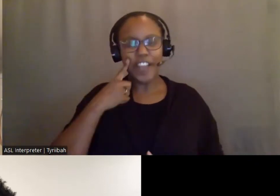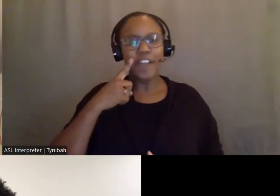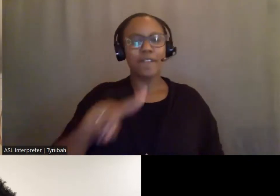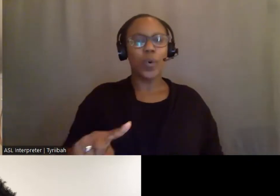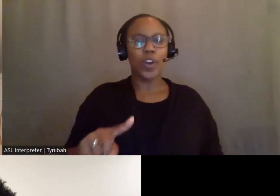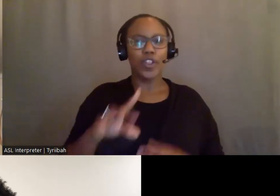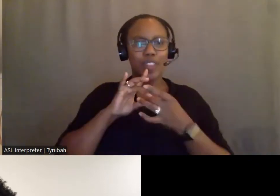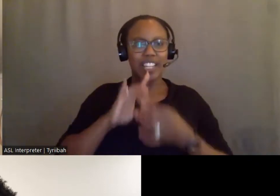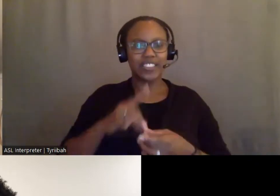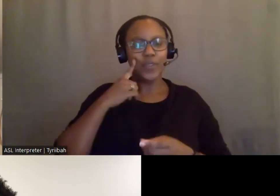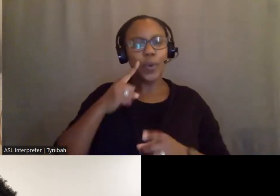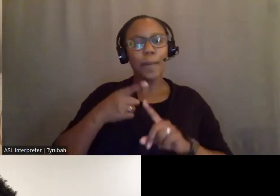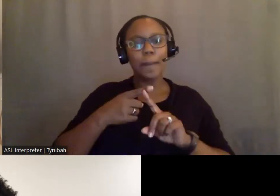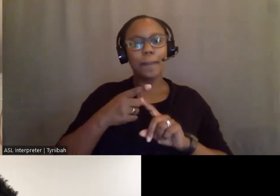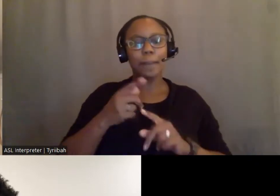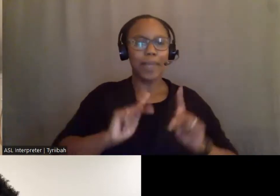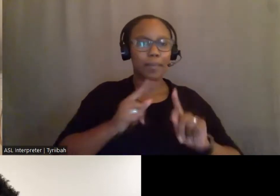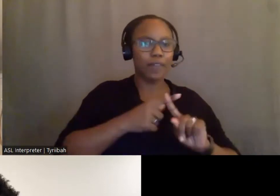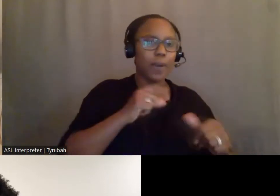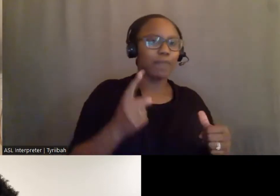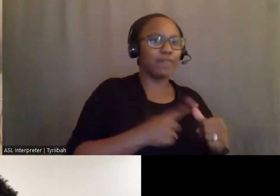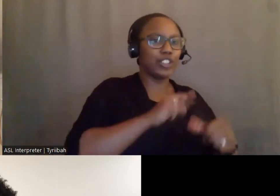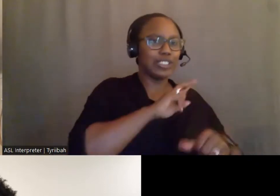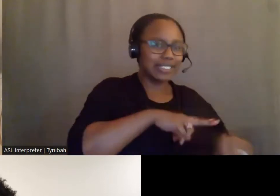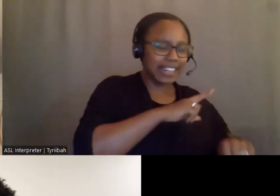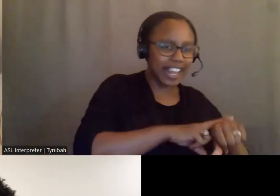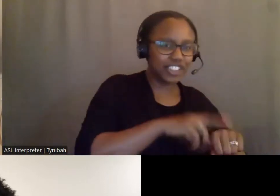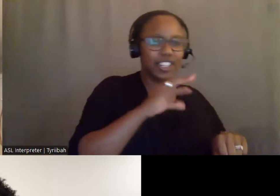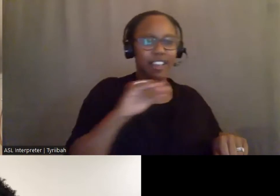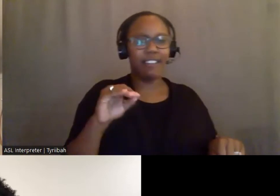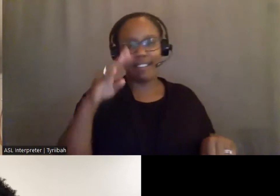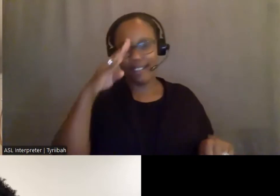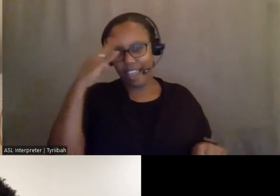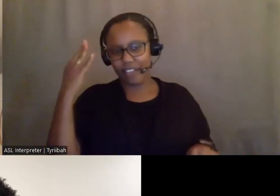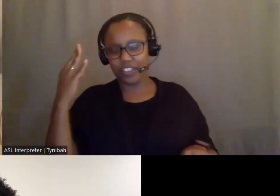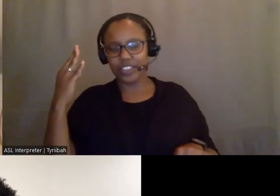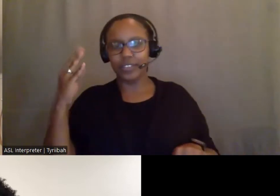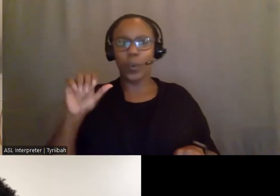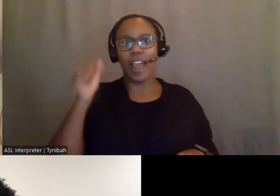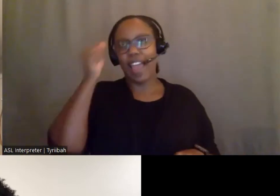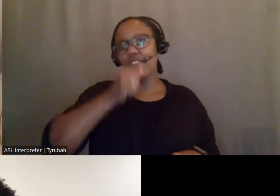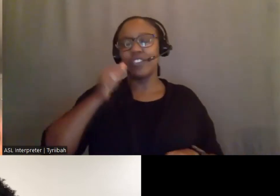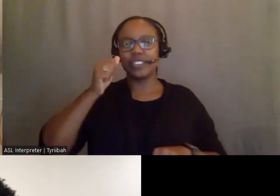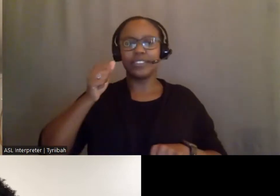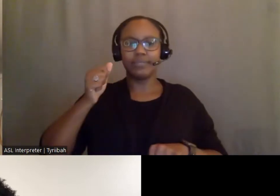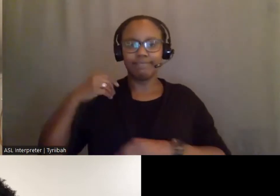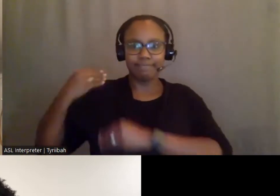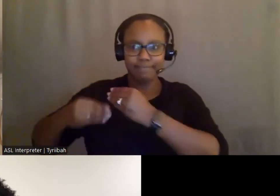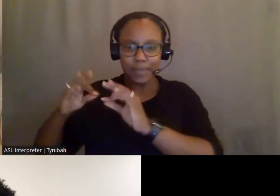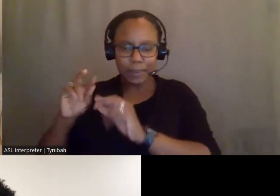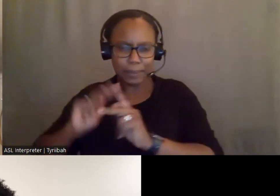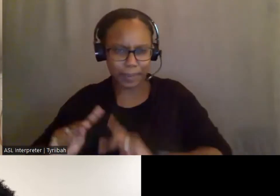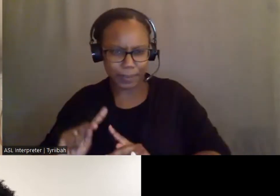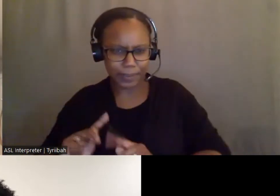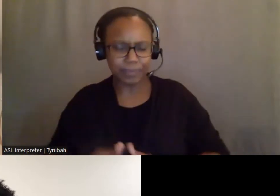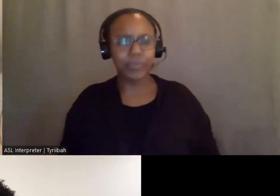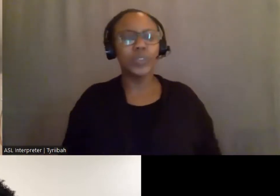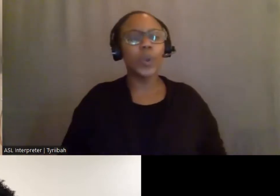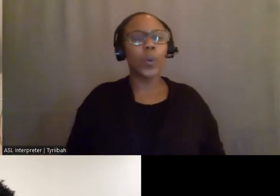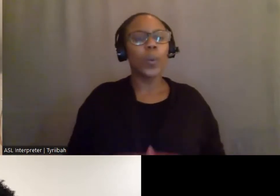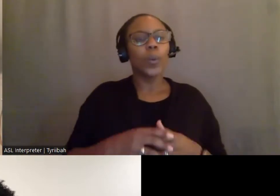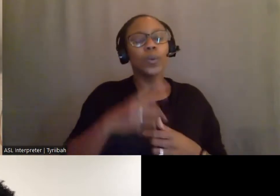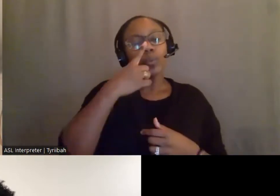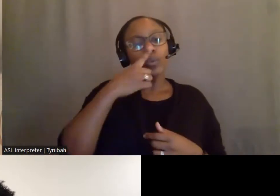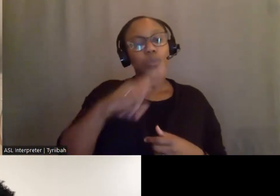descended peoples? And so I'll also fold in my own question as part of that too, is can you share with us some of the stories